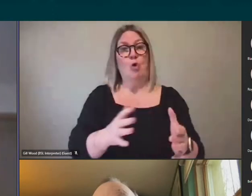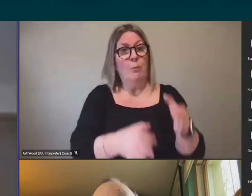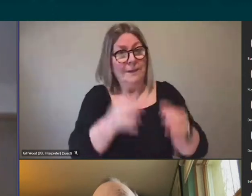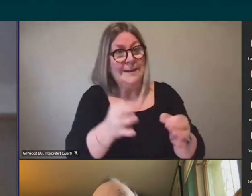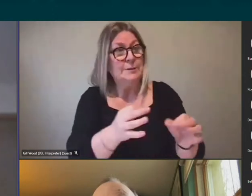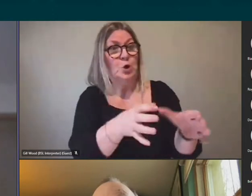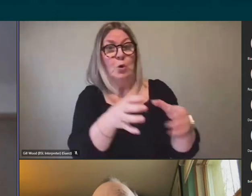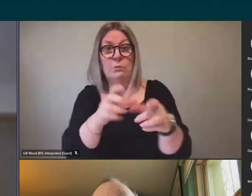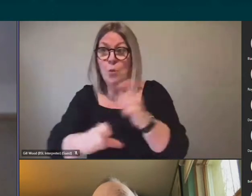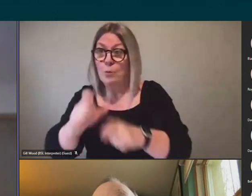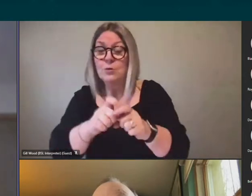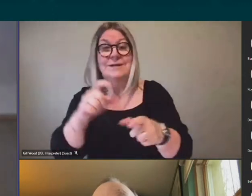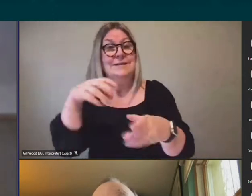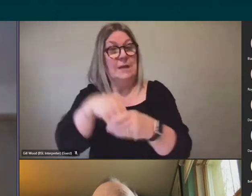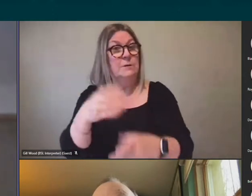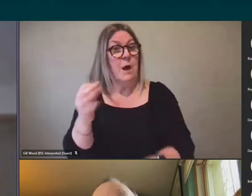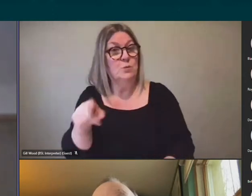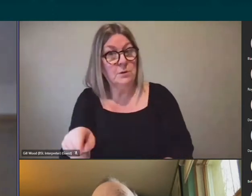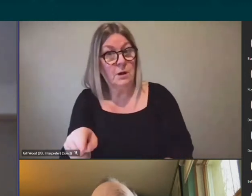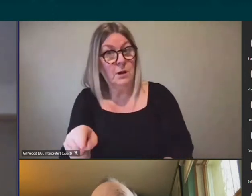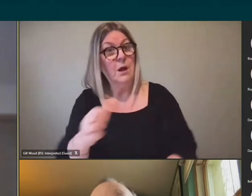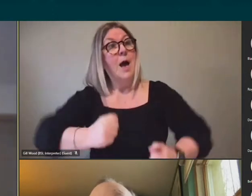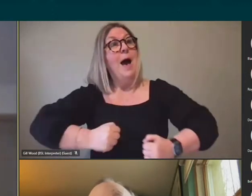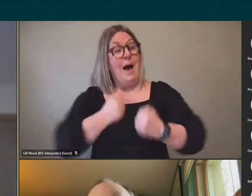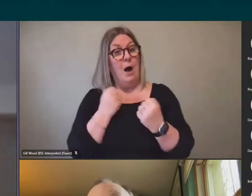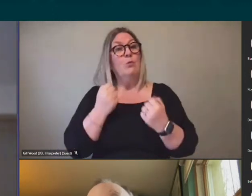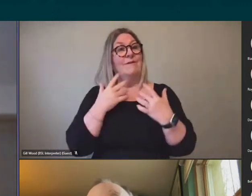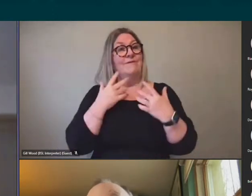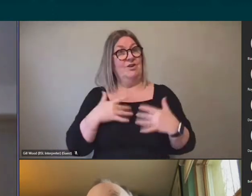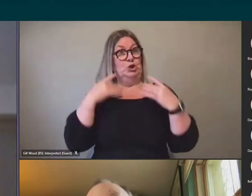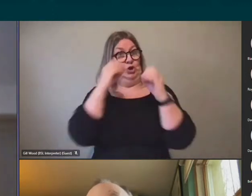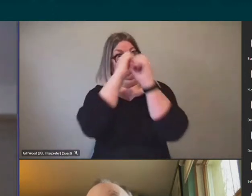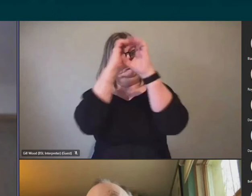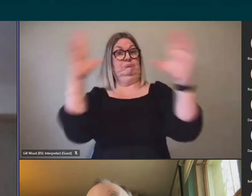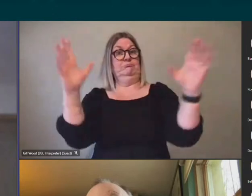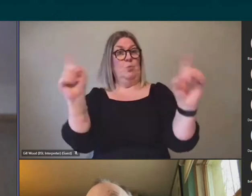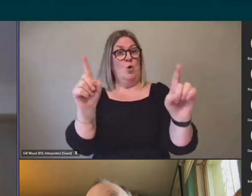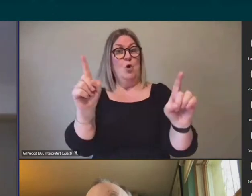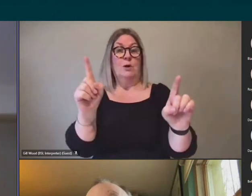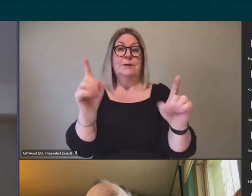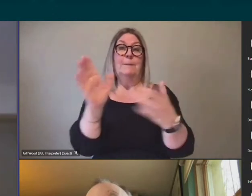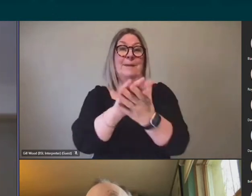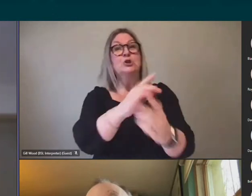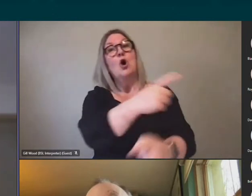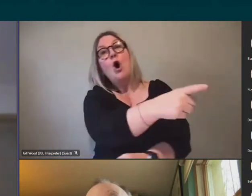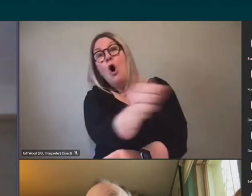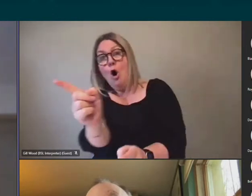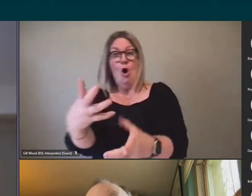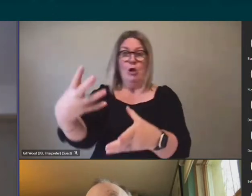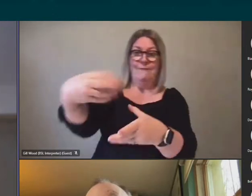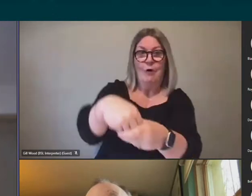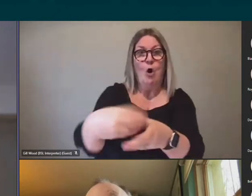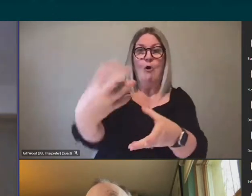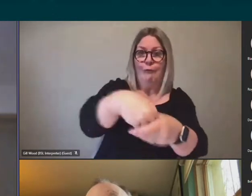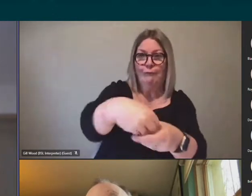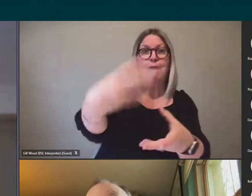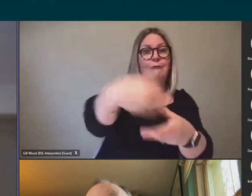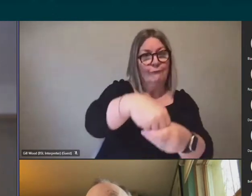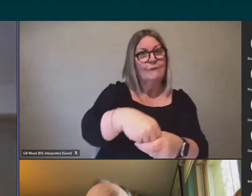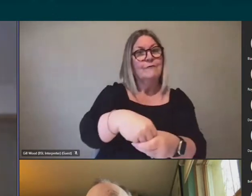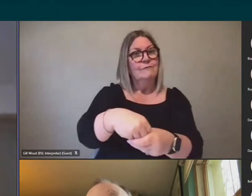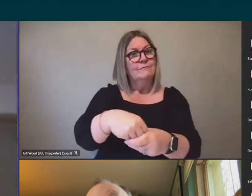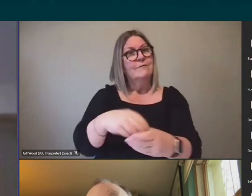council. Now, our vision would have seen all of you involved in that. It would have brought us all together for the good